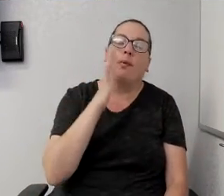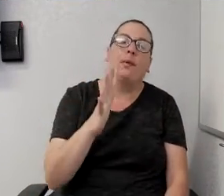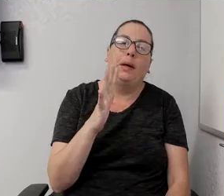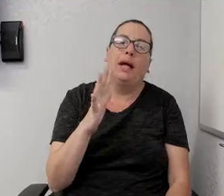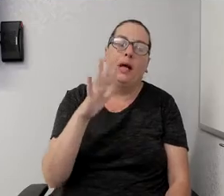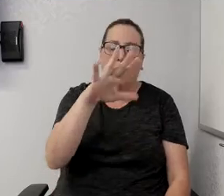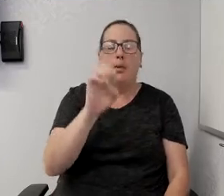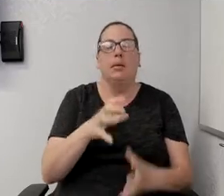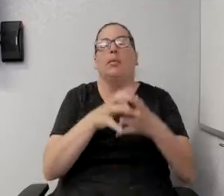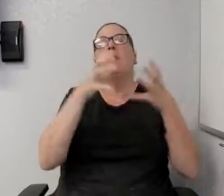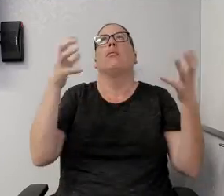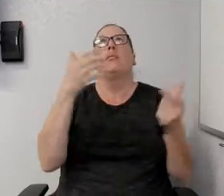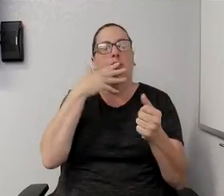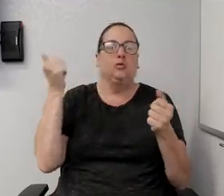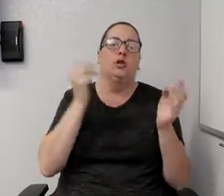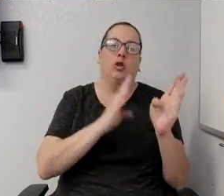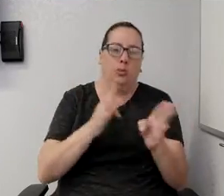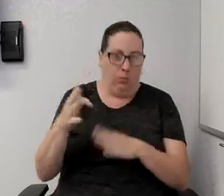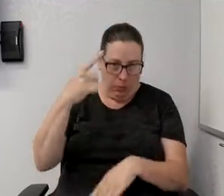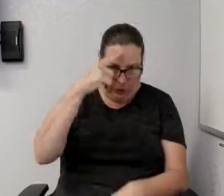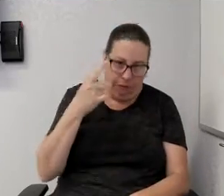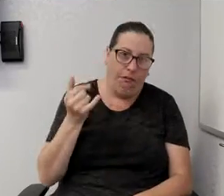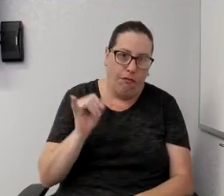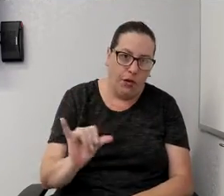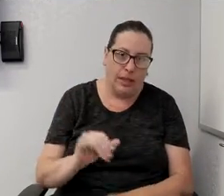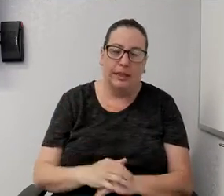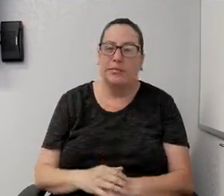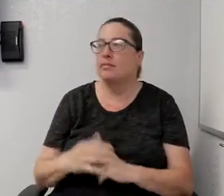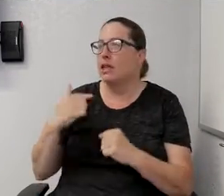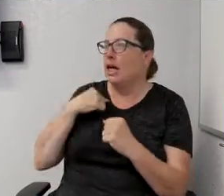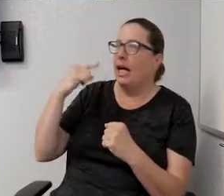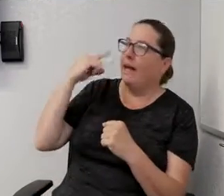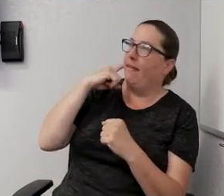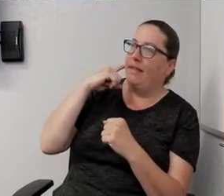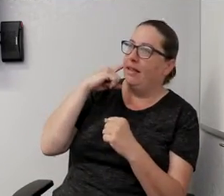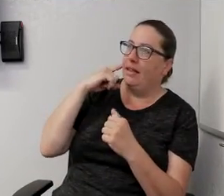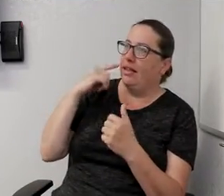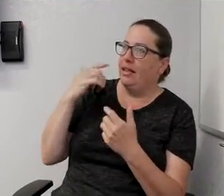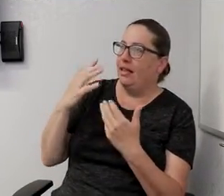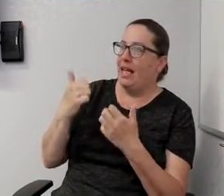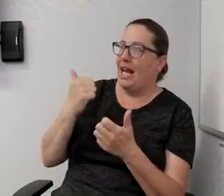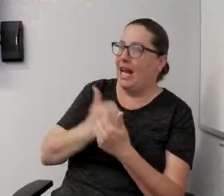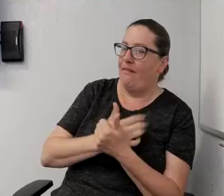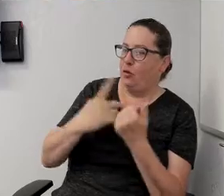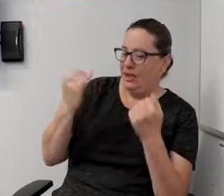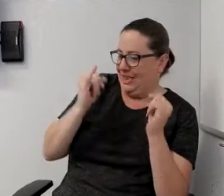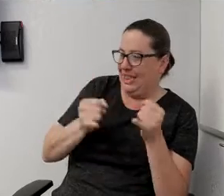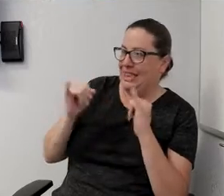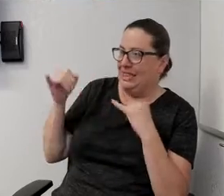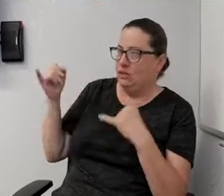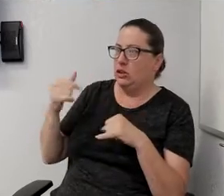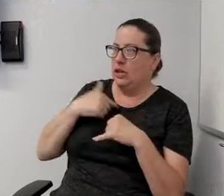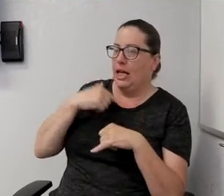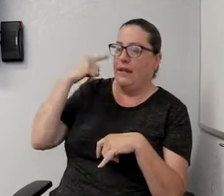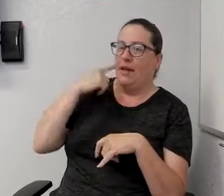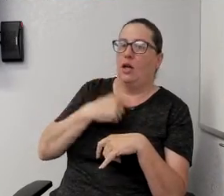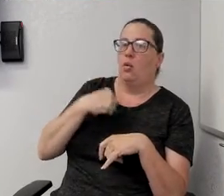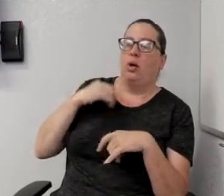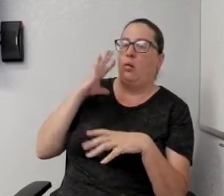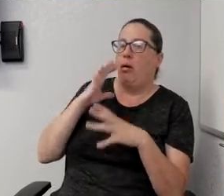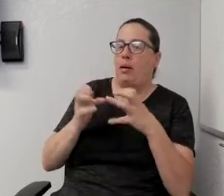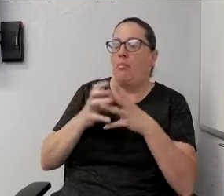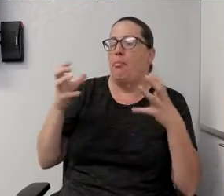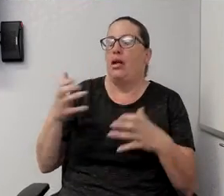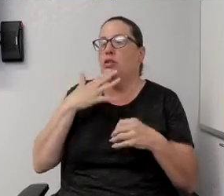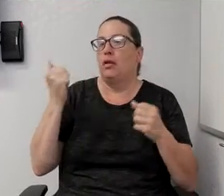better prepared Right. For that I because think of this. everybody, even individuals, we will be much better prepared. Yeah.